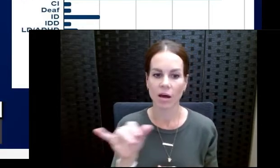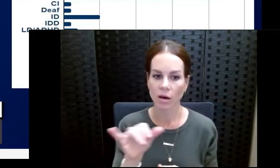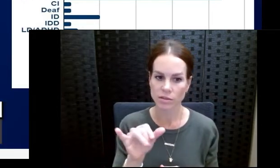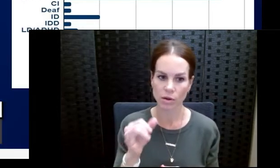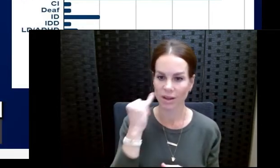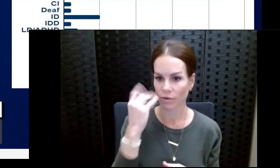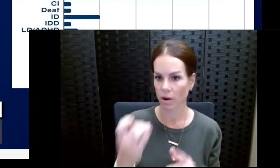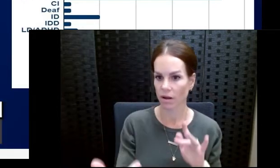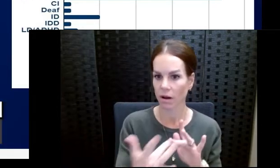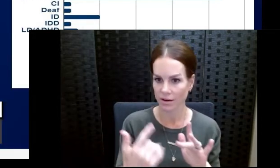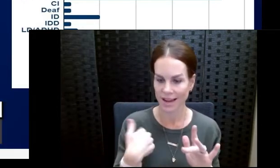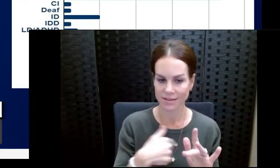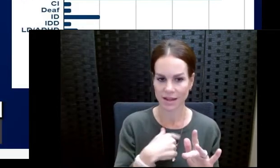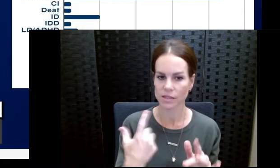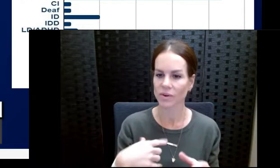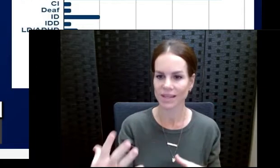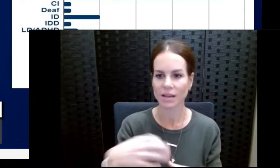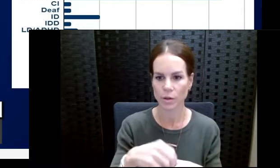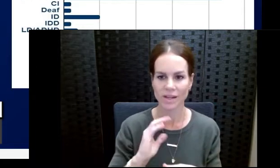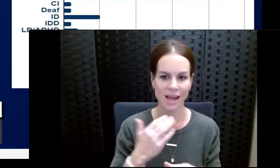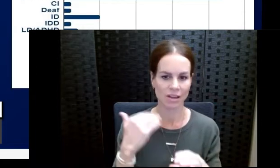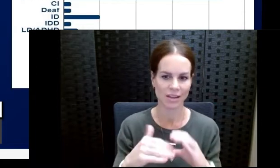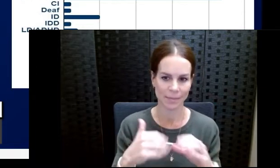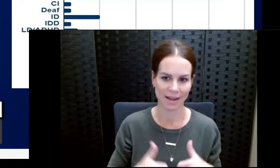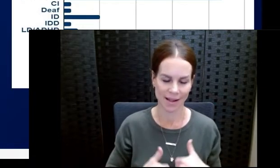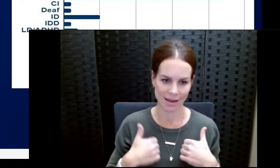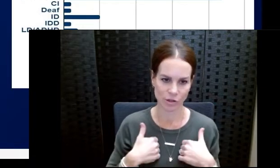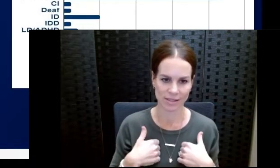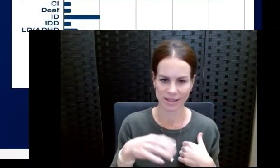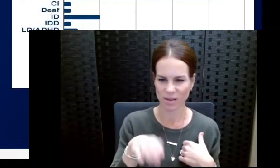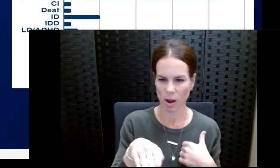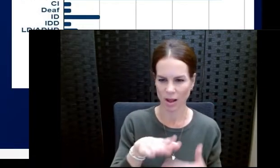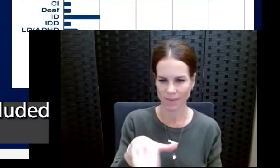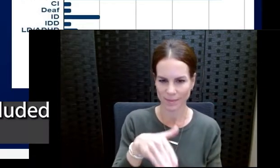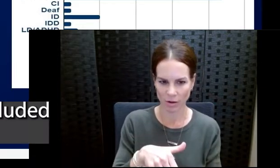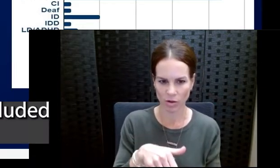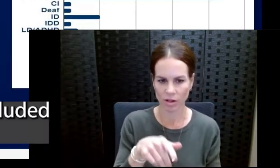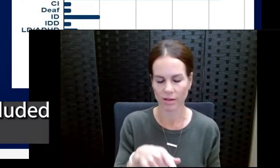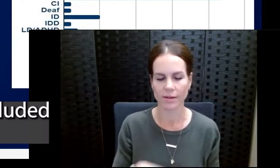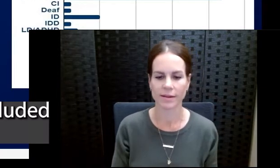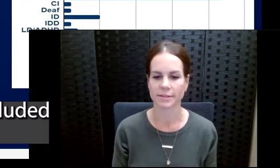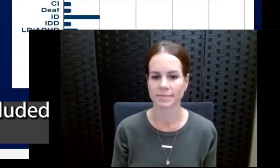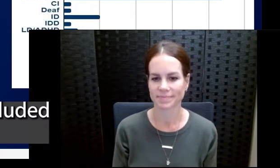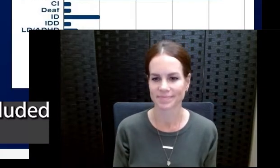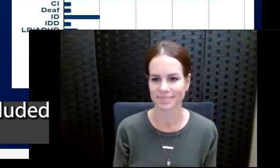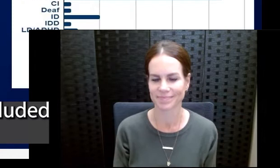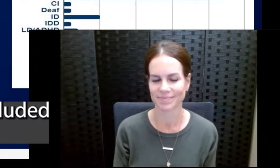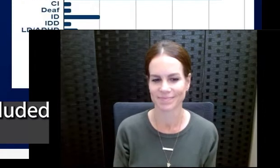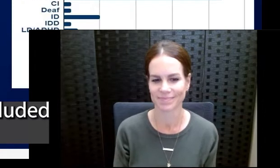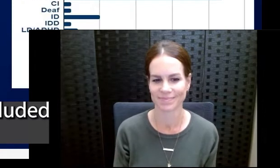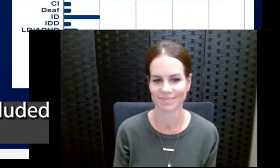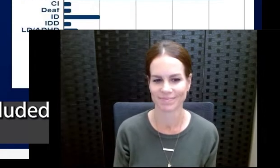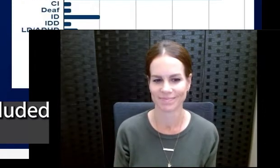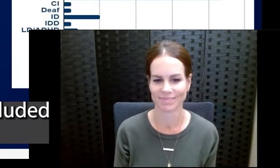information in how we decided or what information we used. And those also, our email addresses